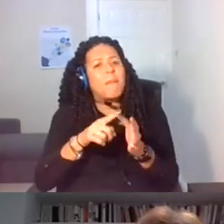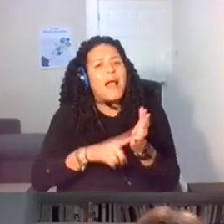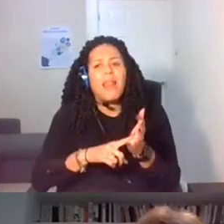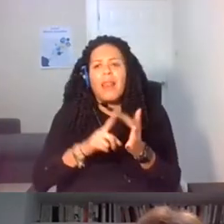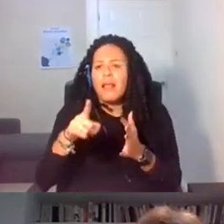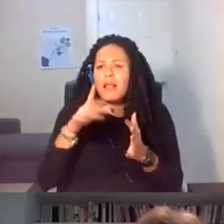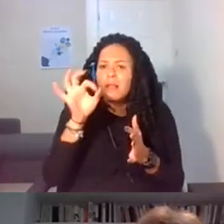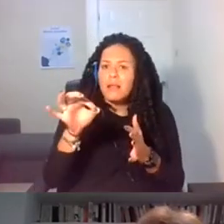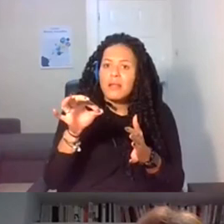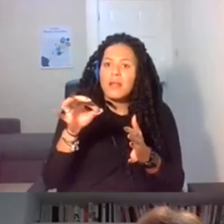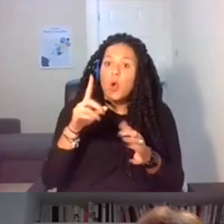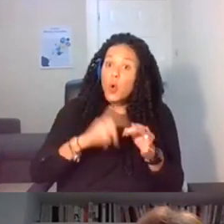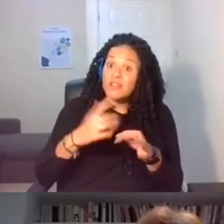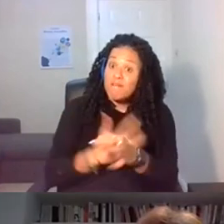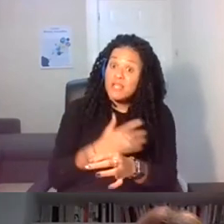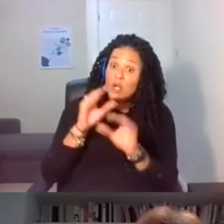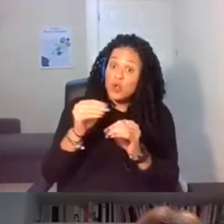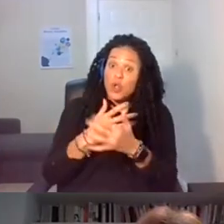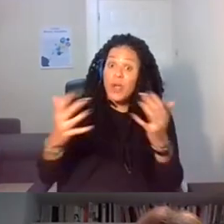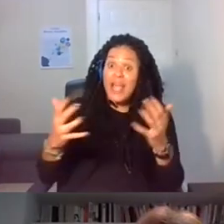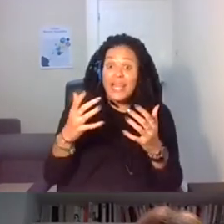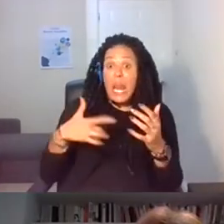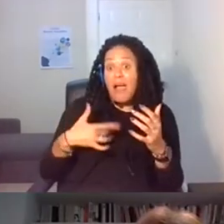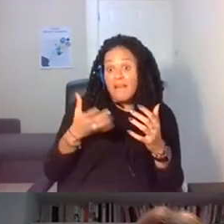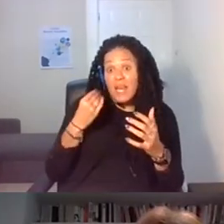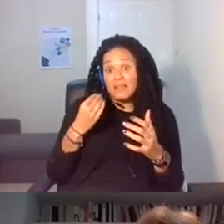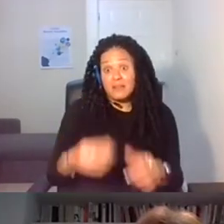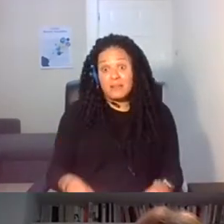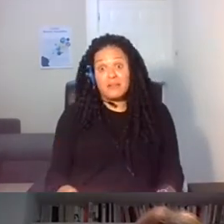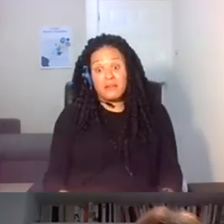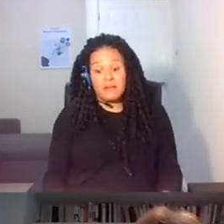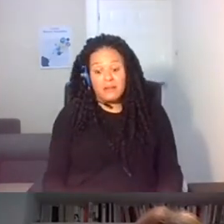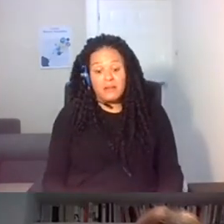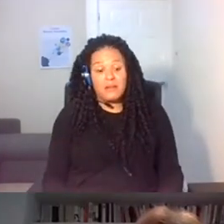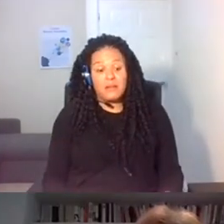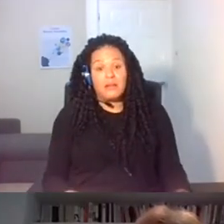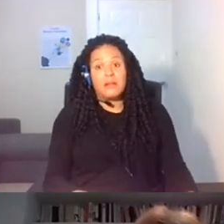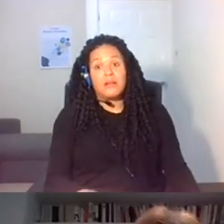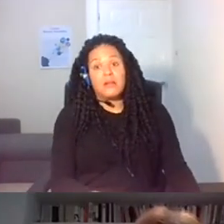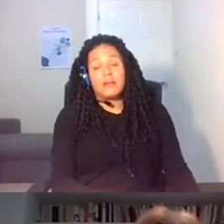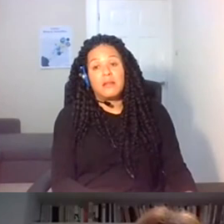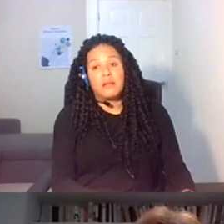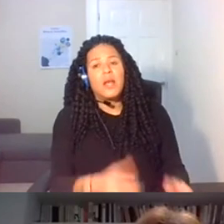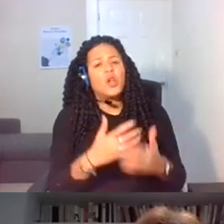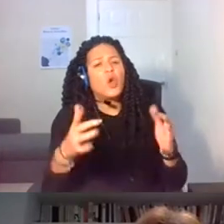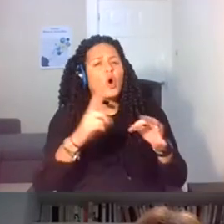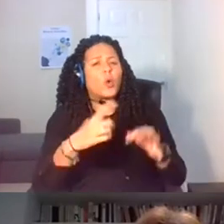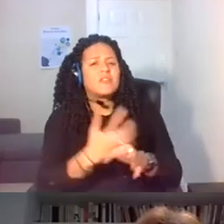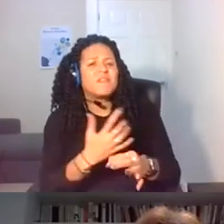life lessons? So, maybe not the quantum physics itself, but it's more the